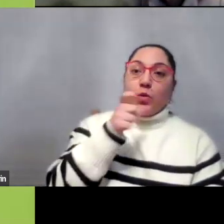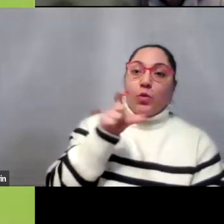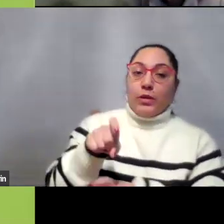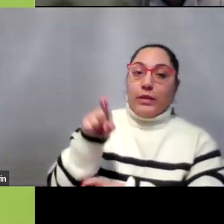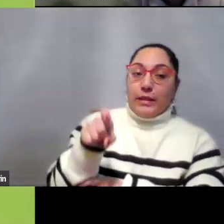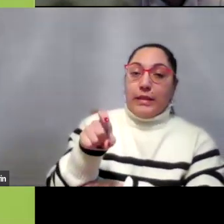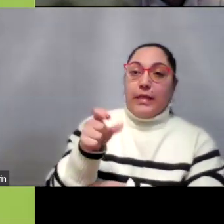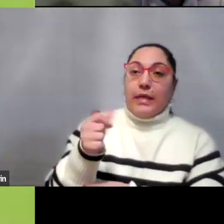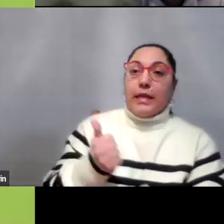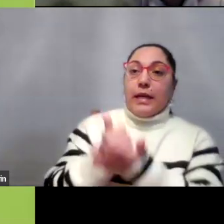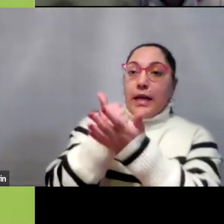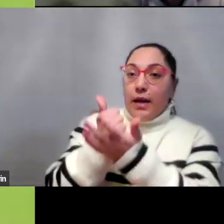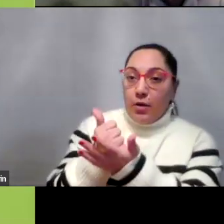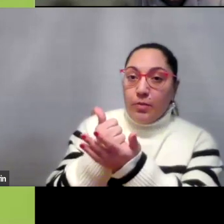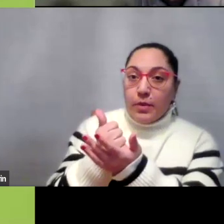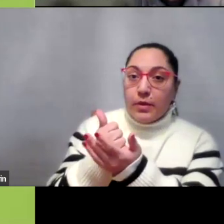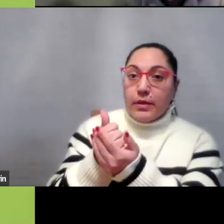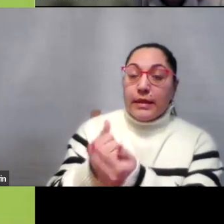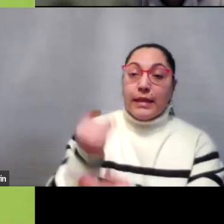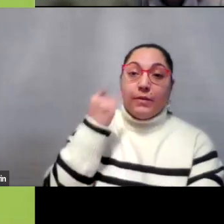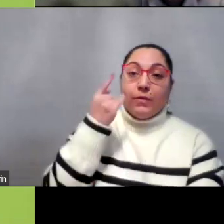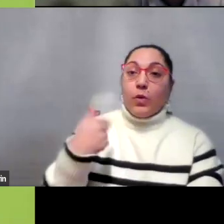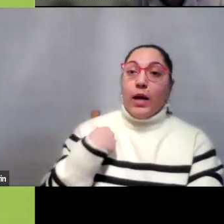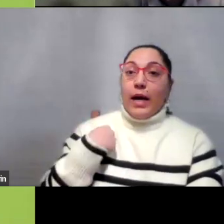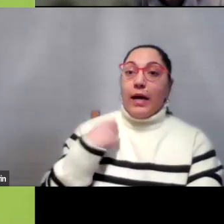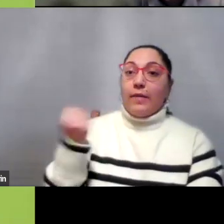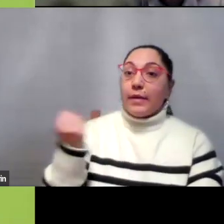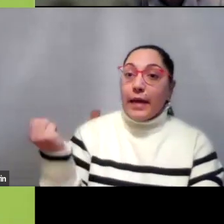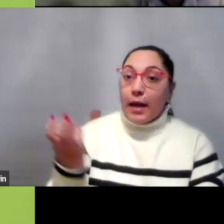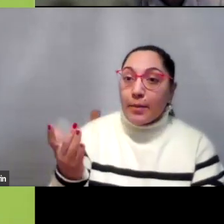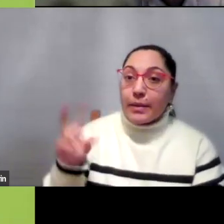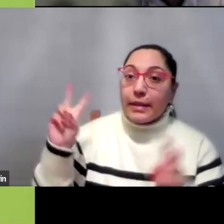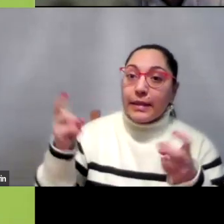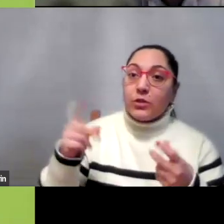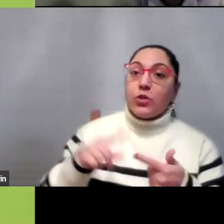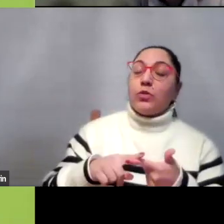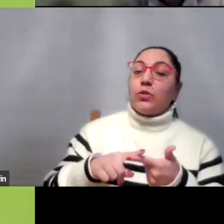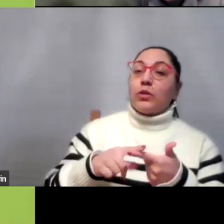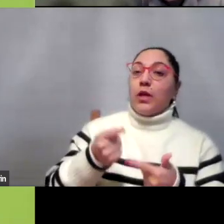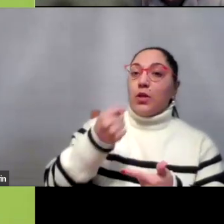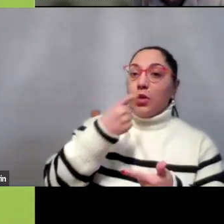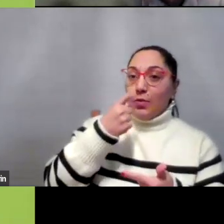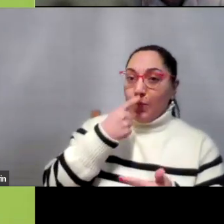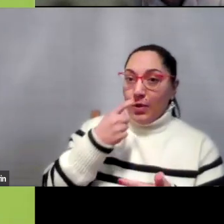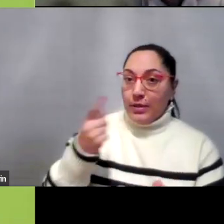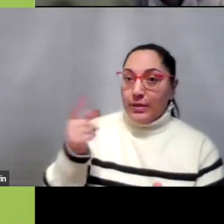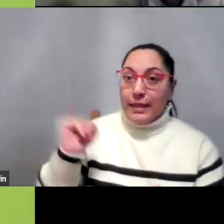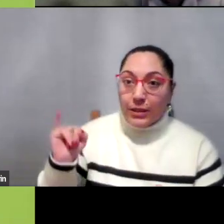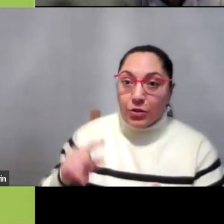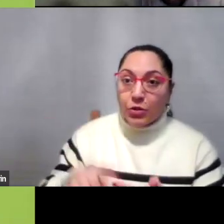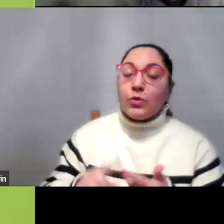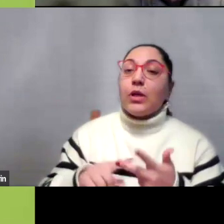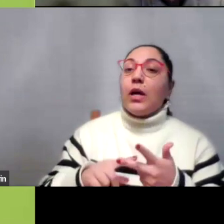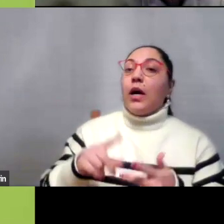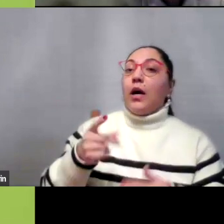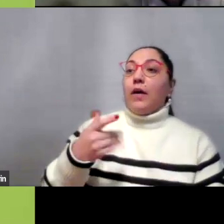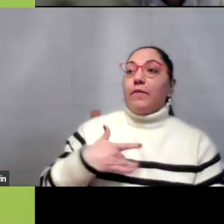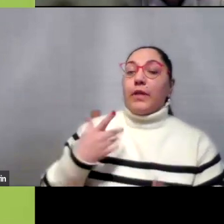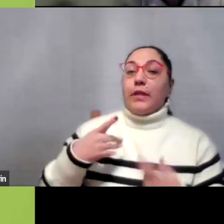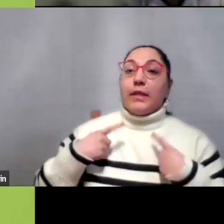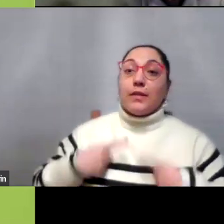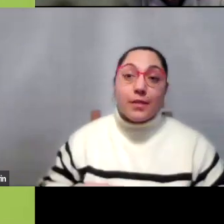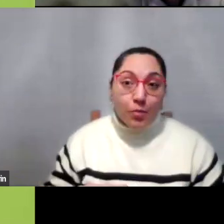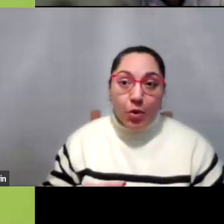call it for if you're not only that, but if you have gambling issues, substance use issues, of just feeling depressed or financial